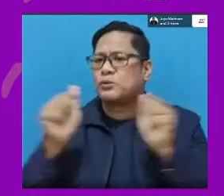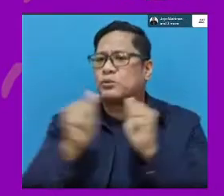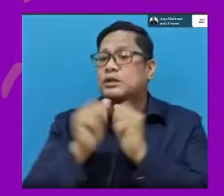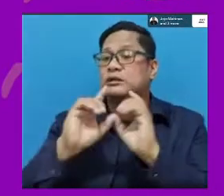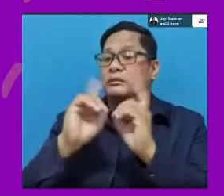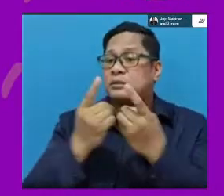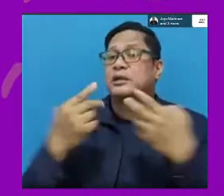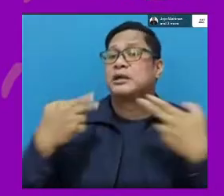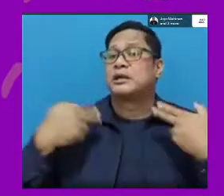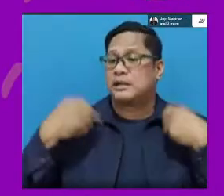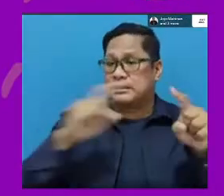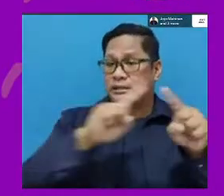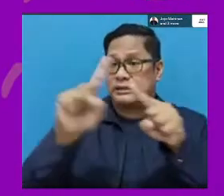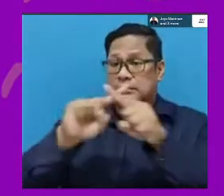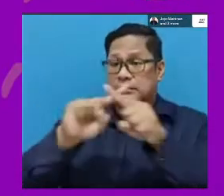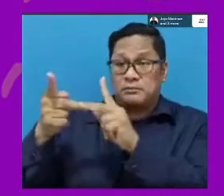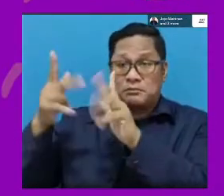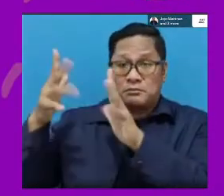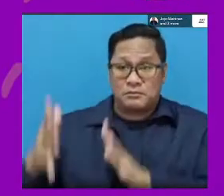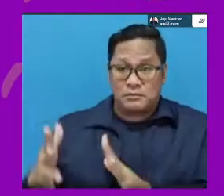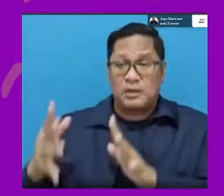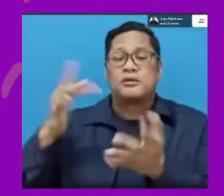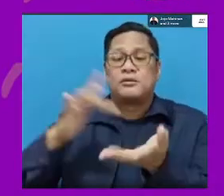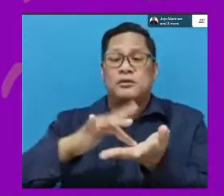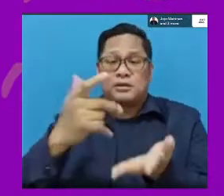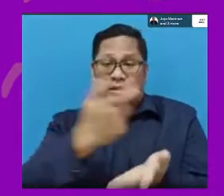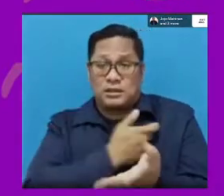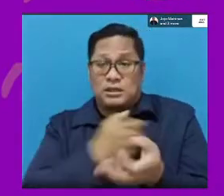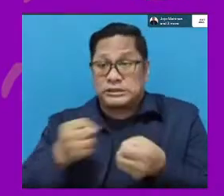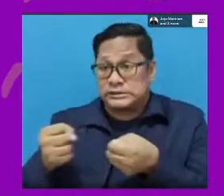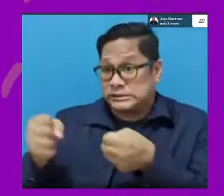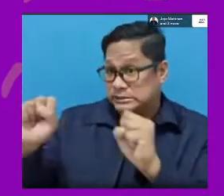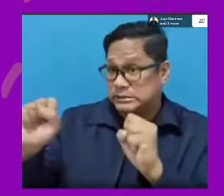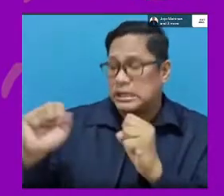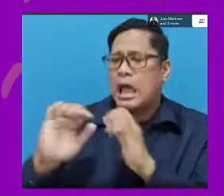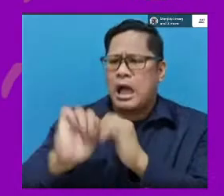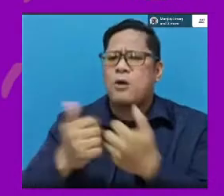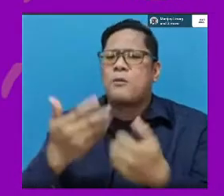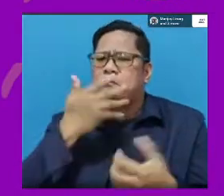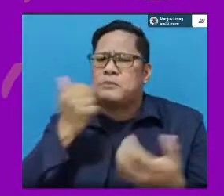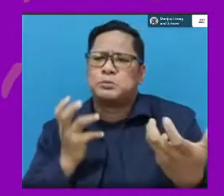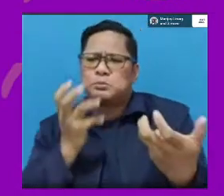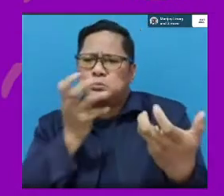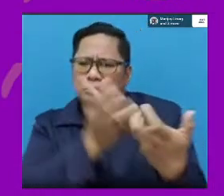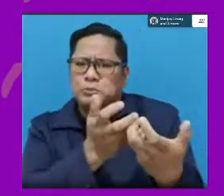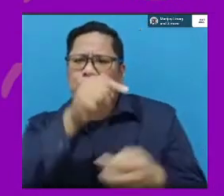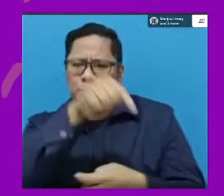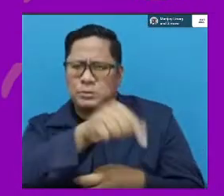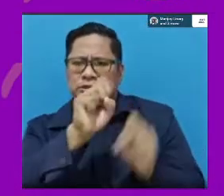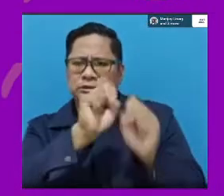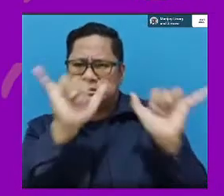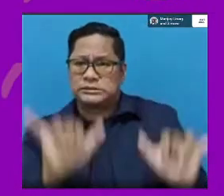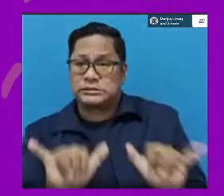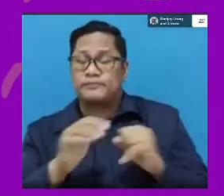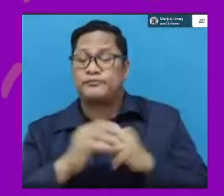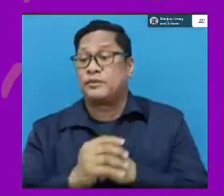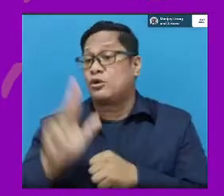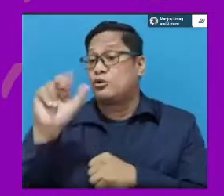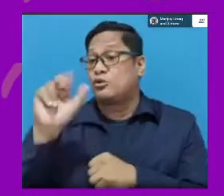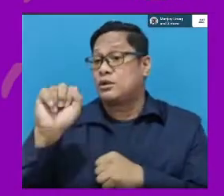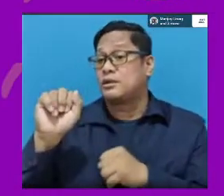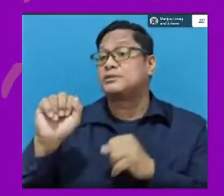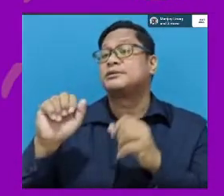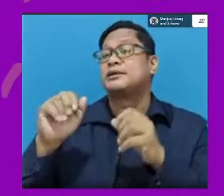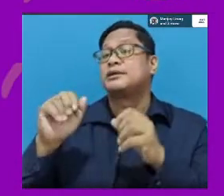different stakeholders on vaccination strategies and how to best position our assistance. The US government, through